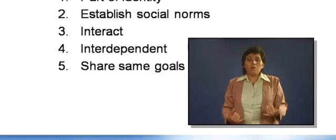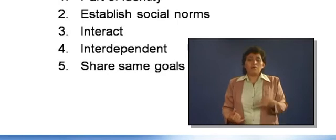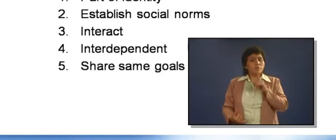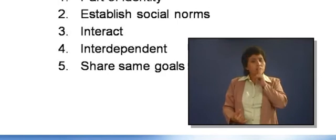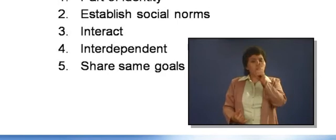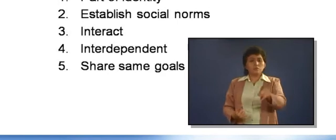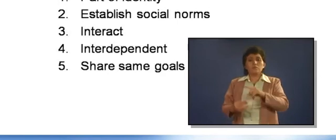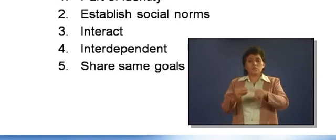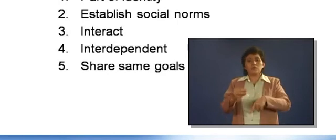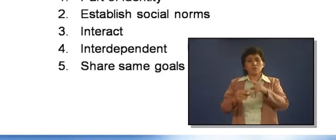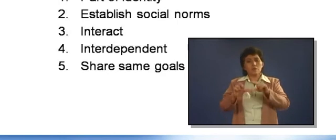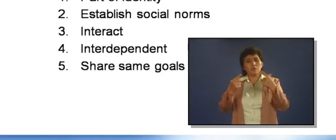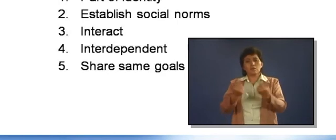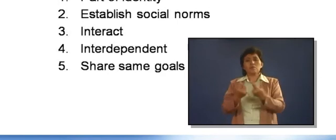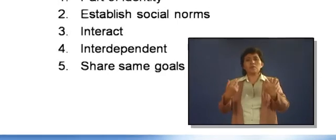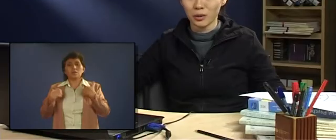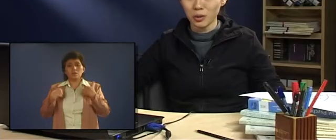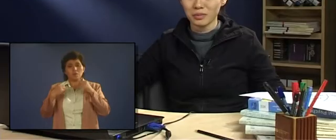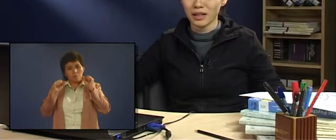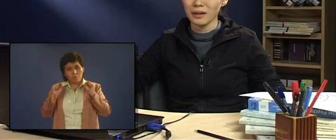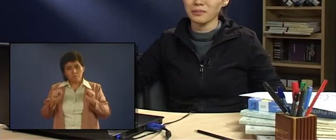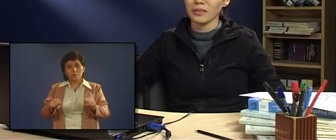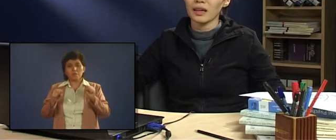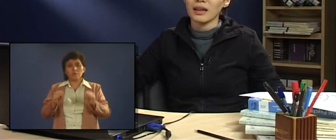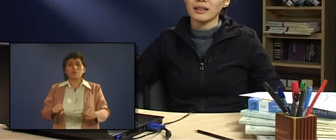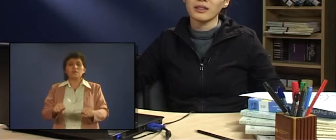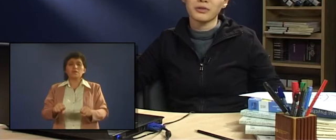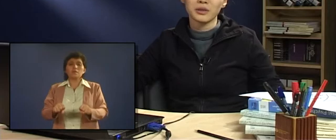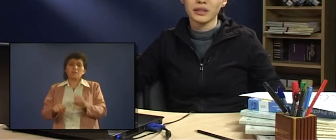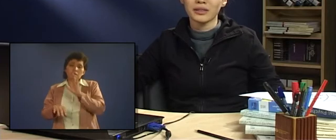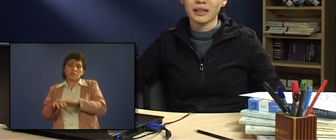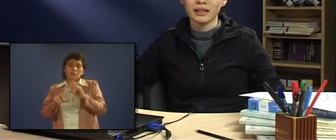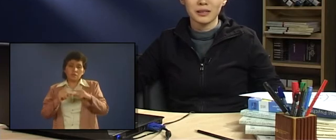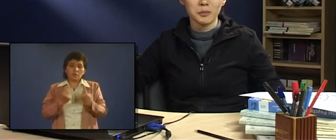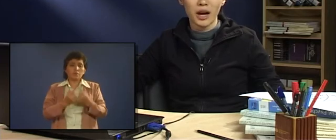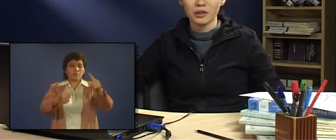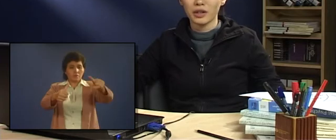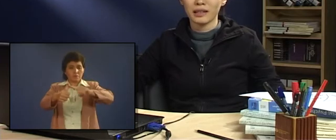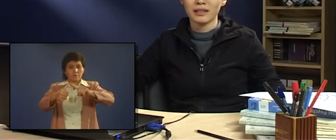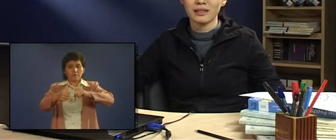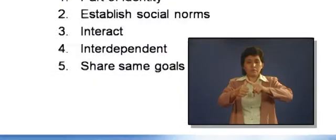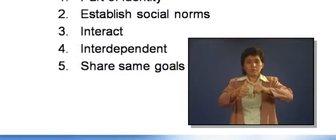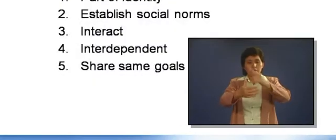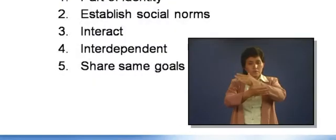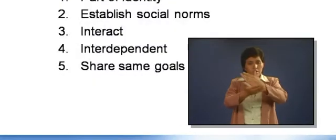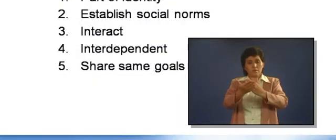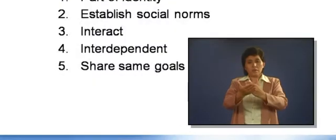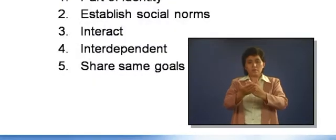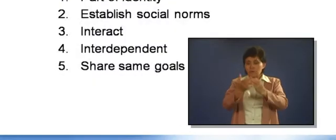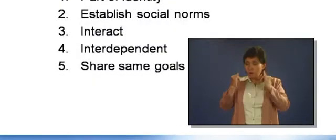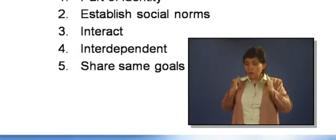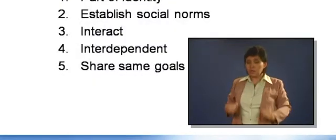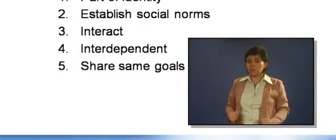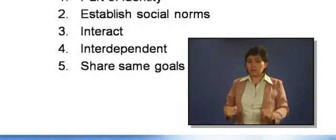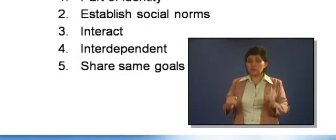some certain criteria to be able to call yourself a group, yeah? And the first one is that it is part of your identity. Now, to